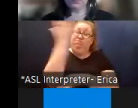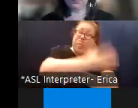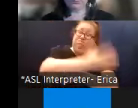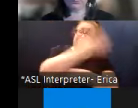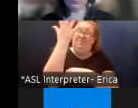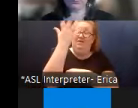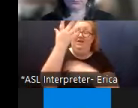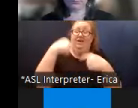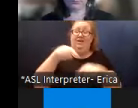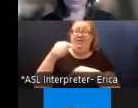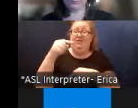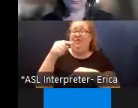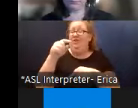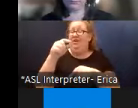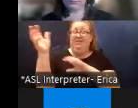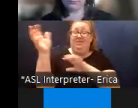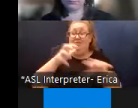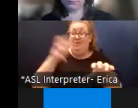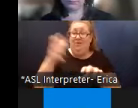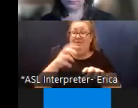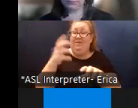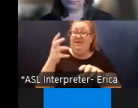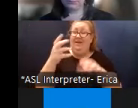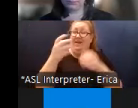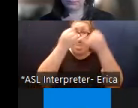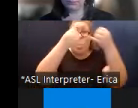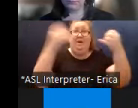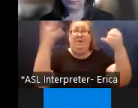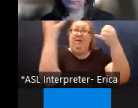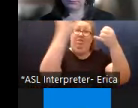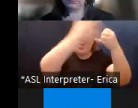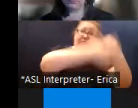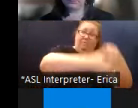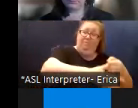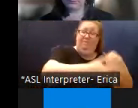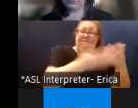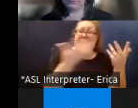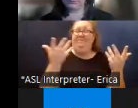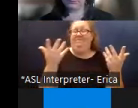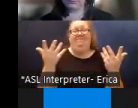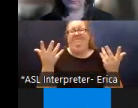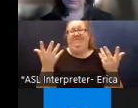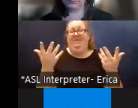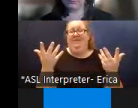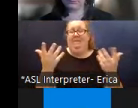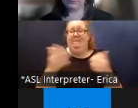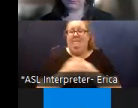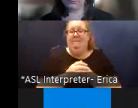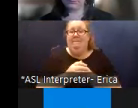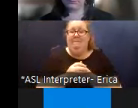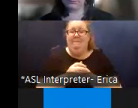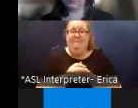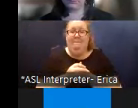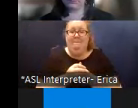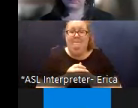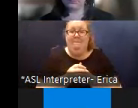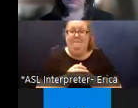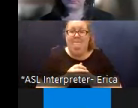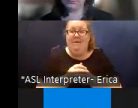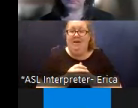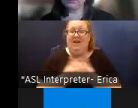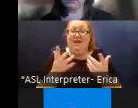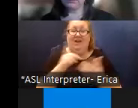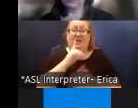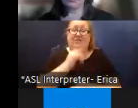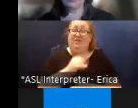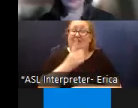it might take power lines. And so you know, there's so many. You're damned if you do, you're